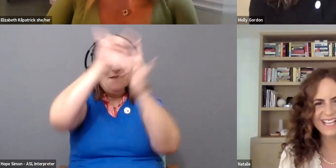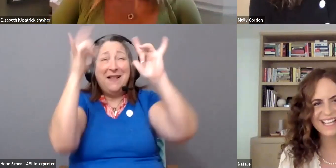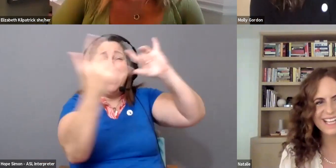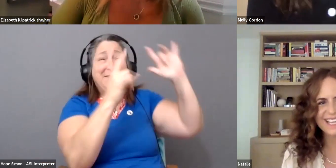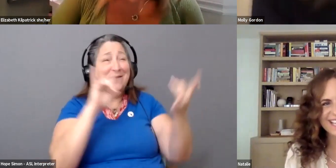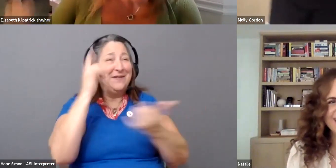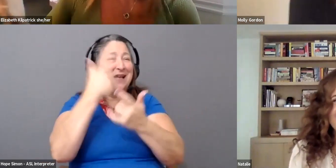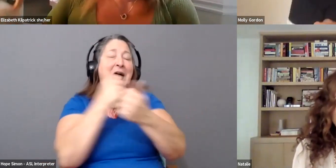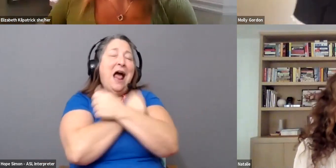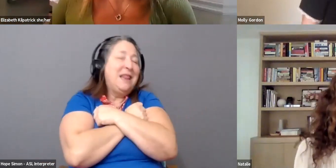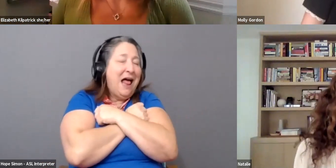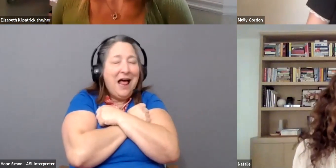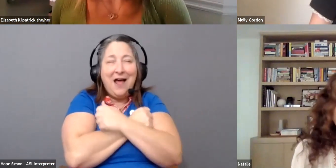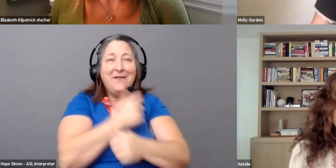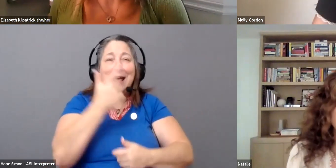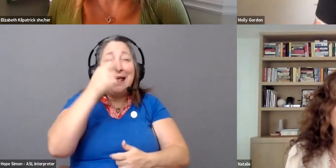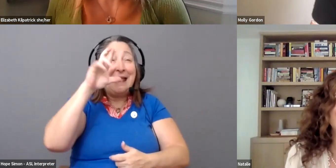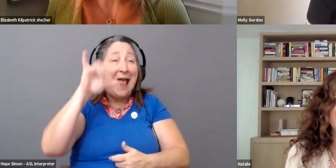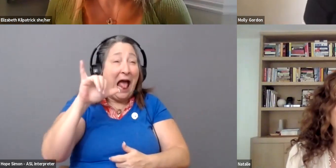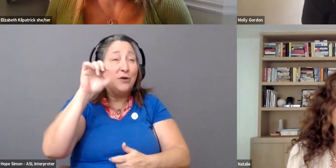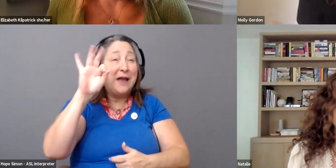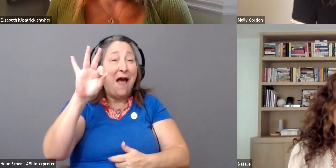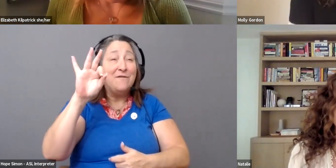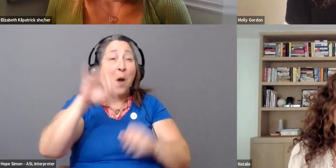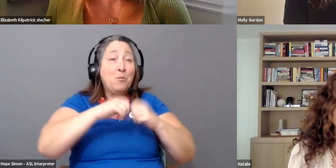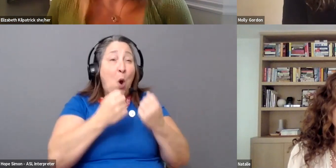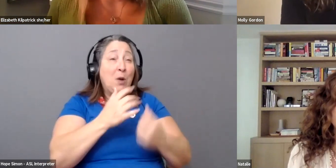the Gallery of Broken Hearts. This has been a really awesome Friday